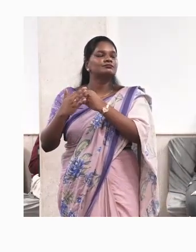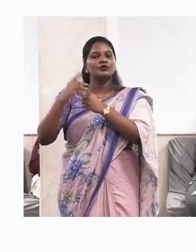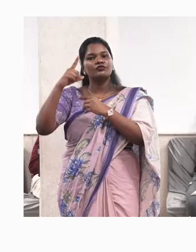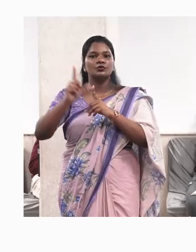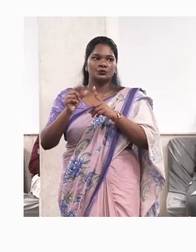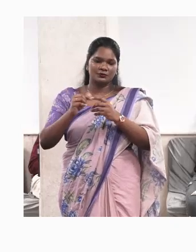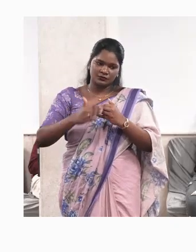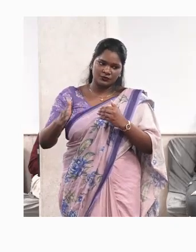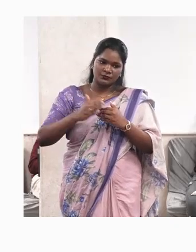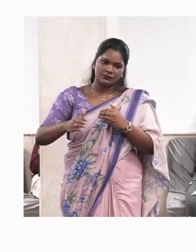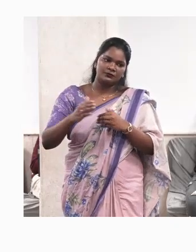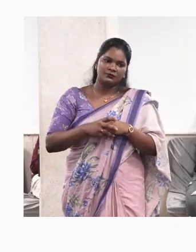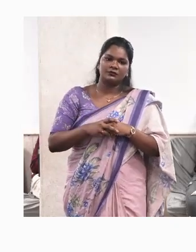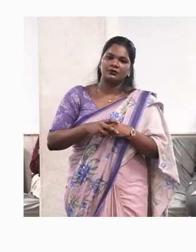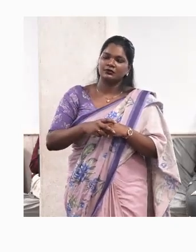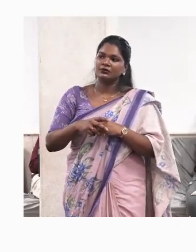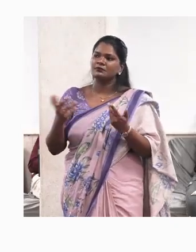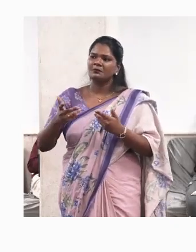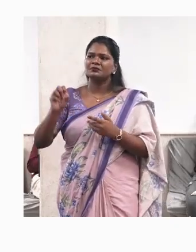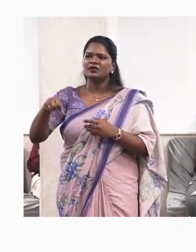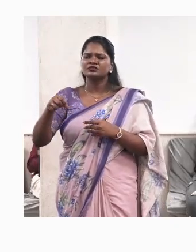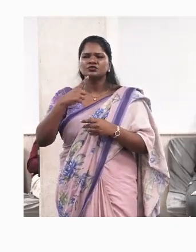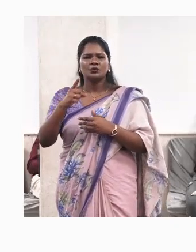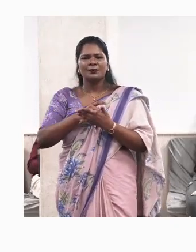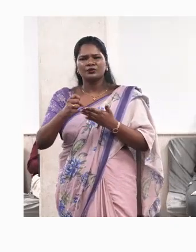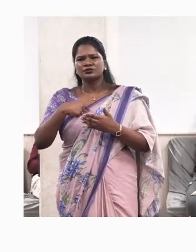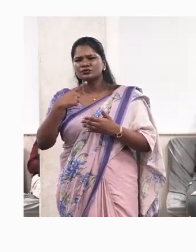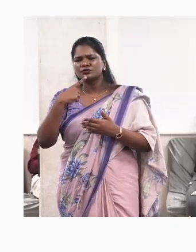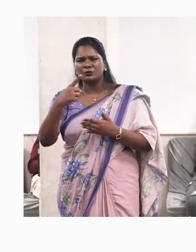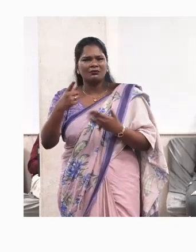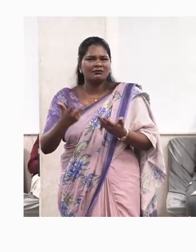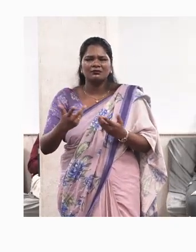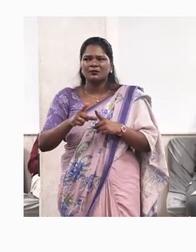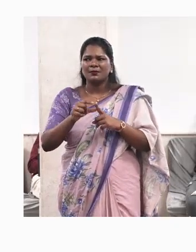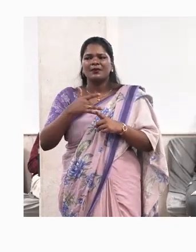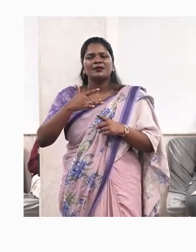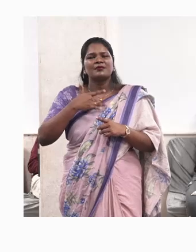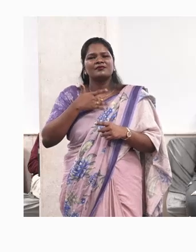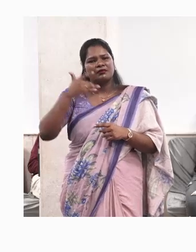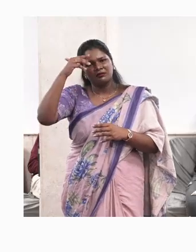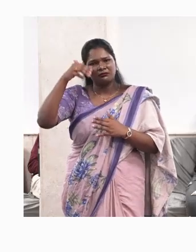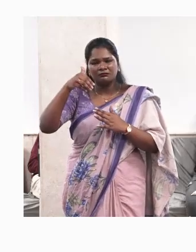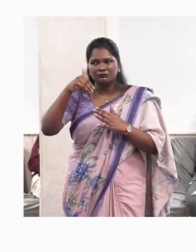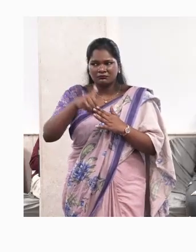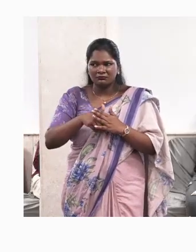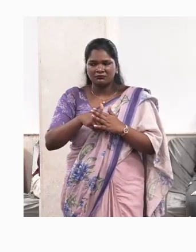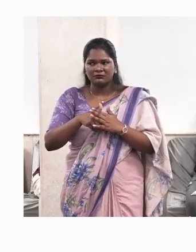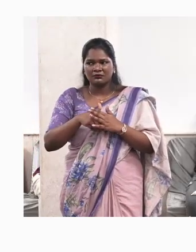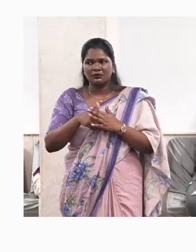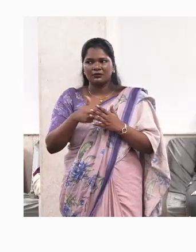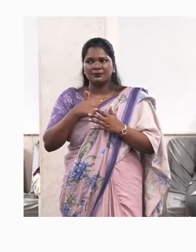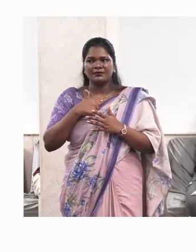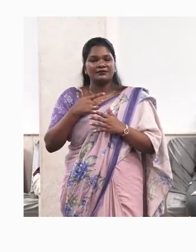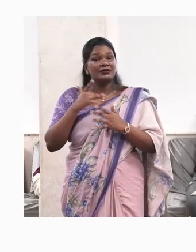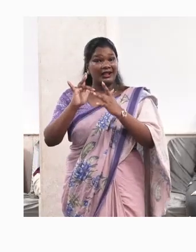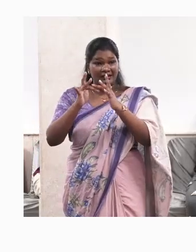so, and yet speaking the truth, but for the intentionality to be that